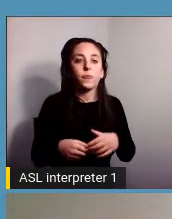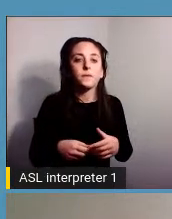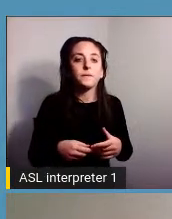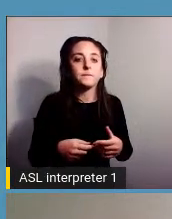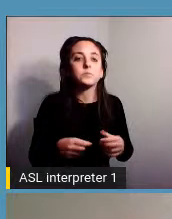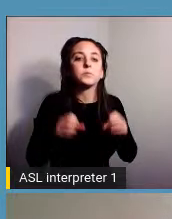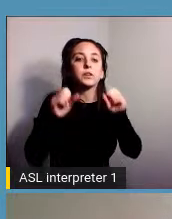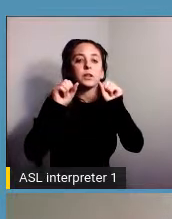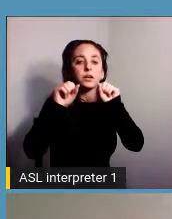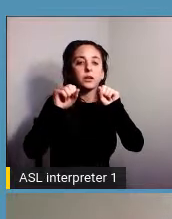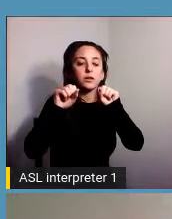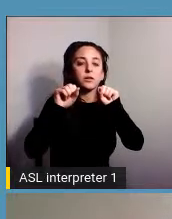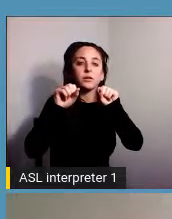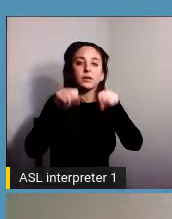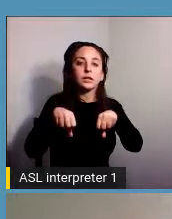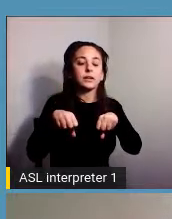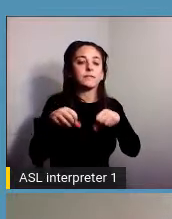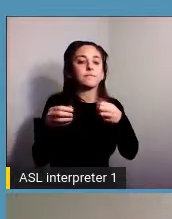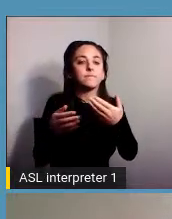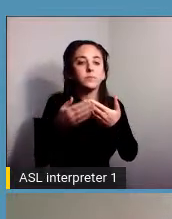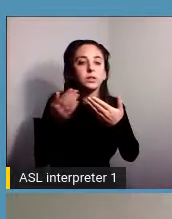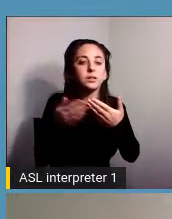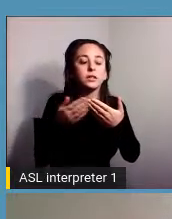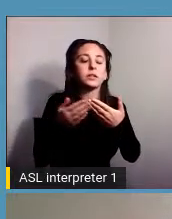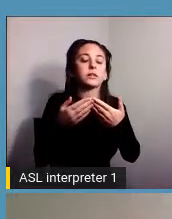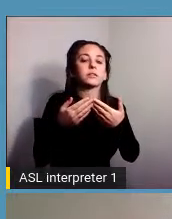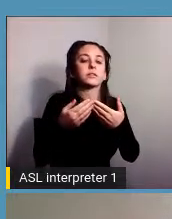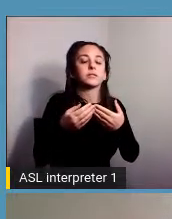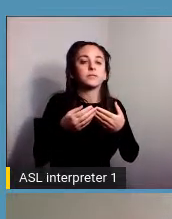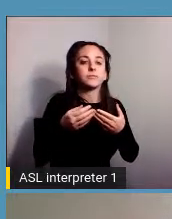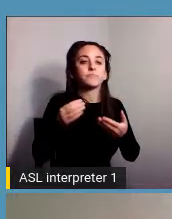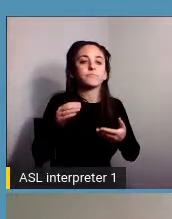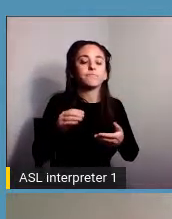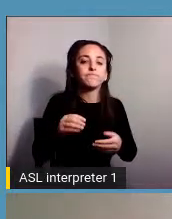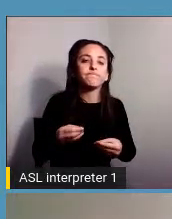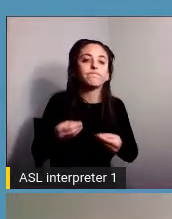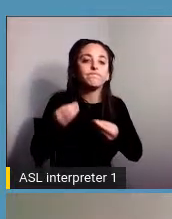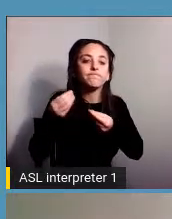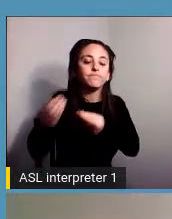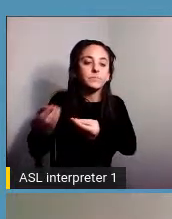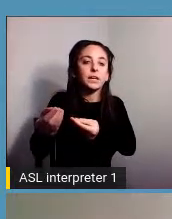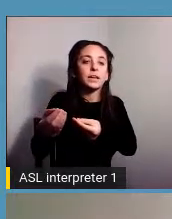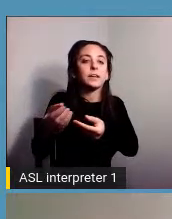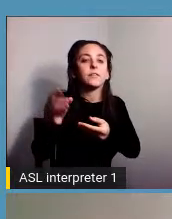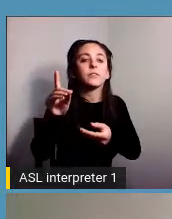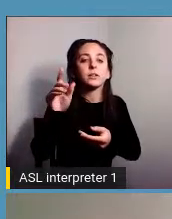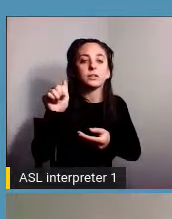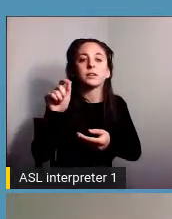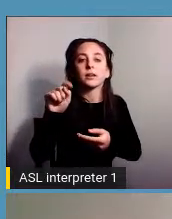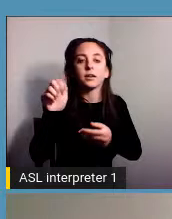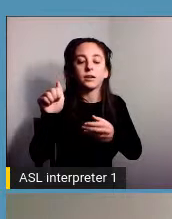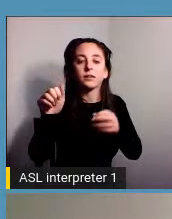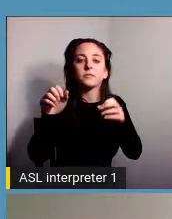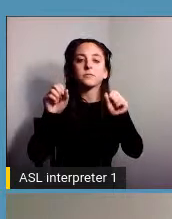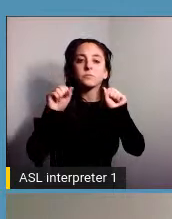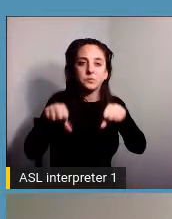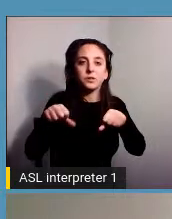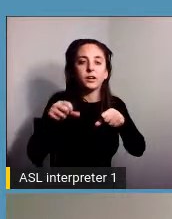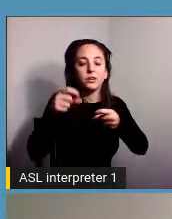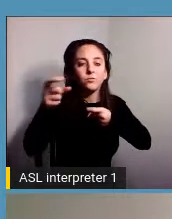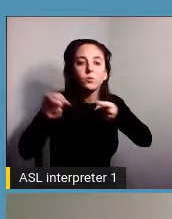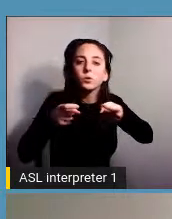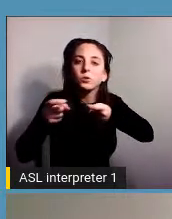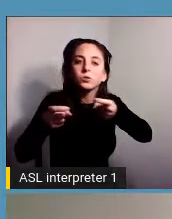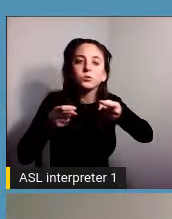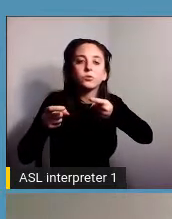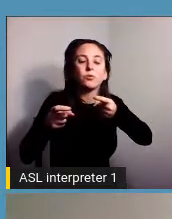I can hand this to a repository and they have the ability to manage this data for the long term, which is really, really